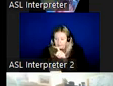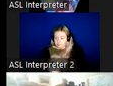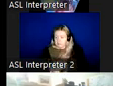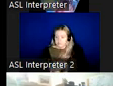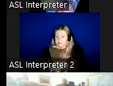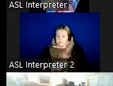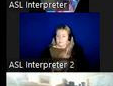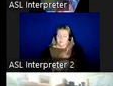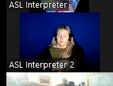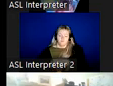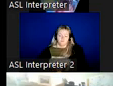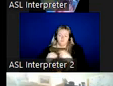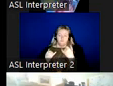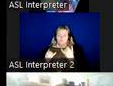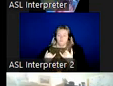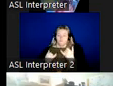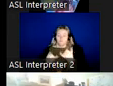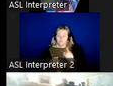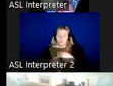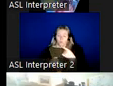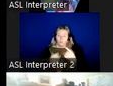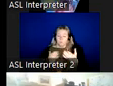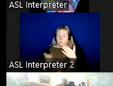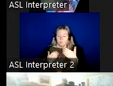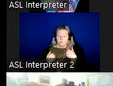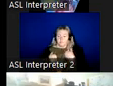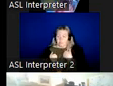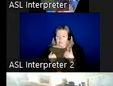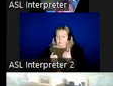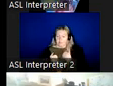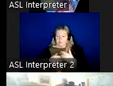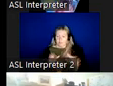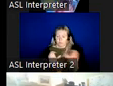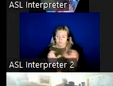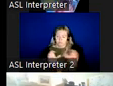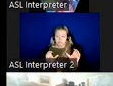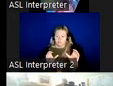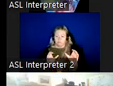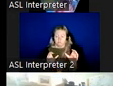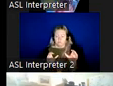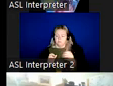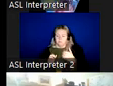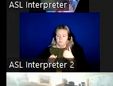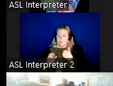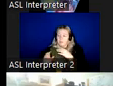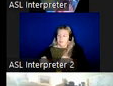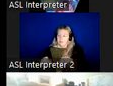Right now it's just our service animals. We do have for some programs